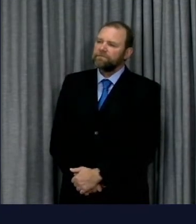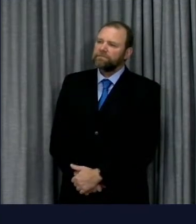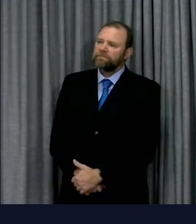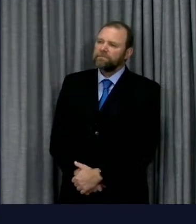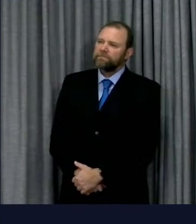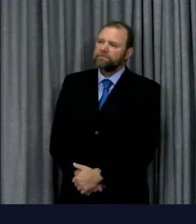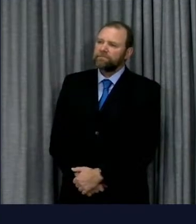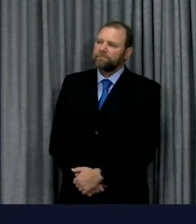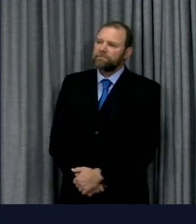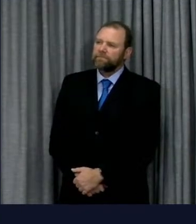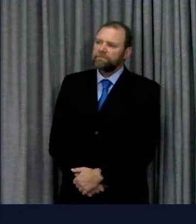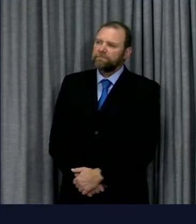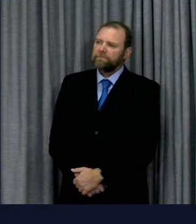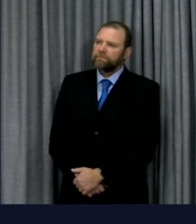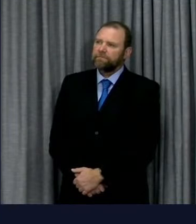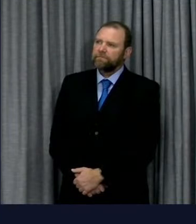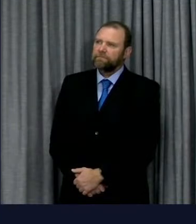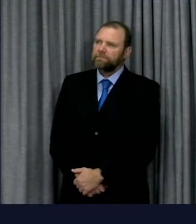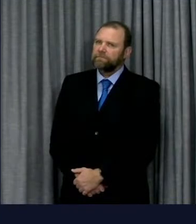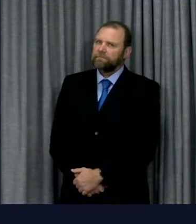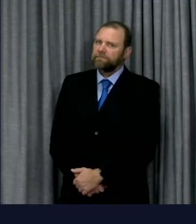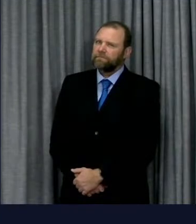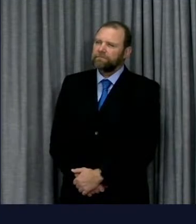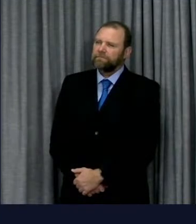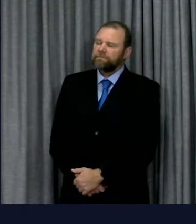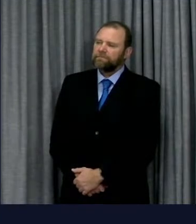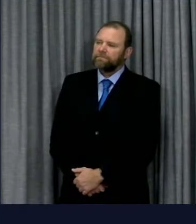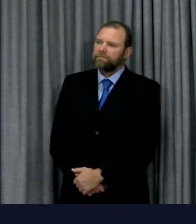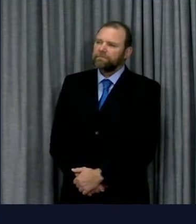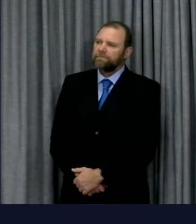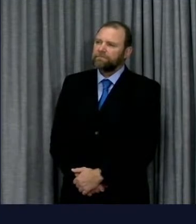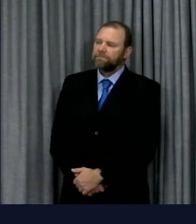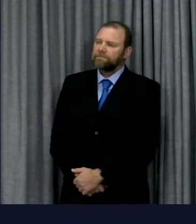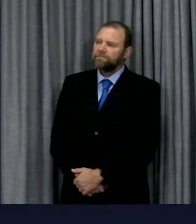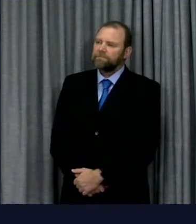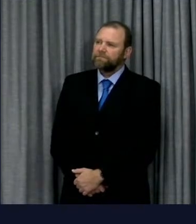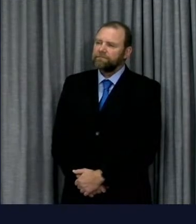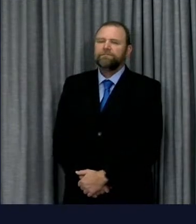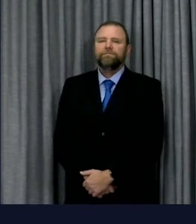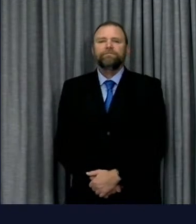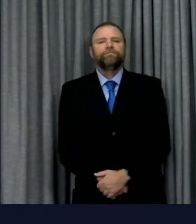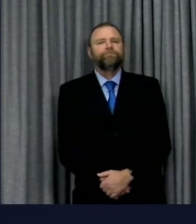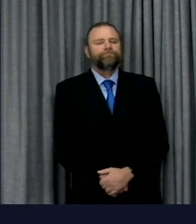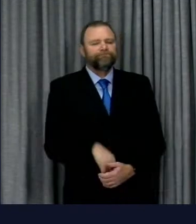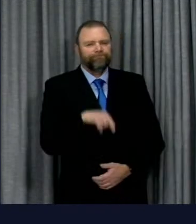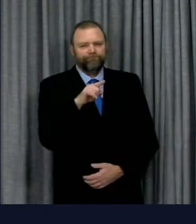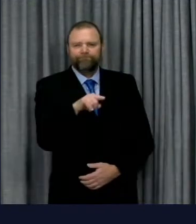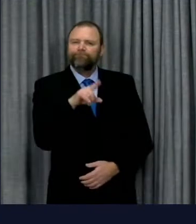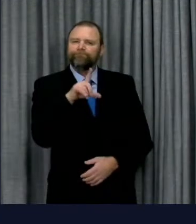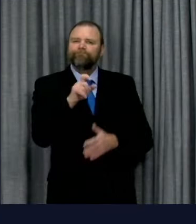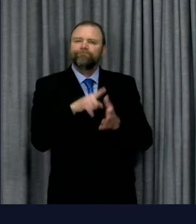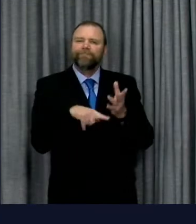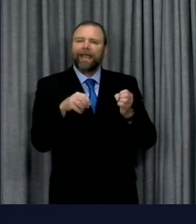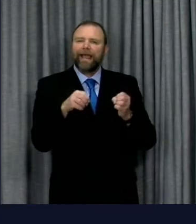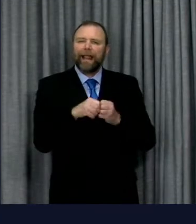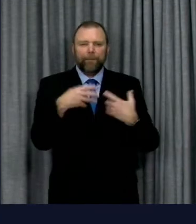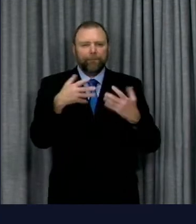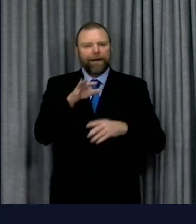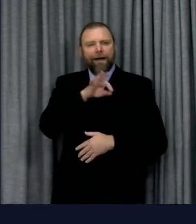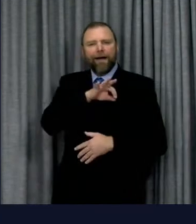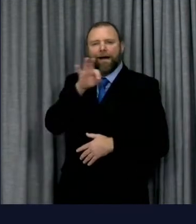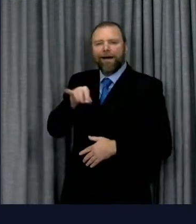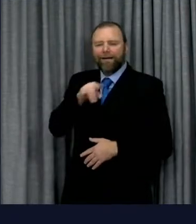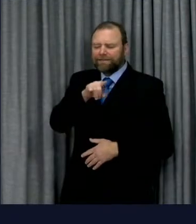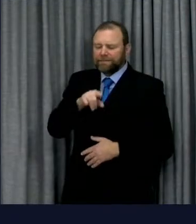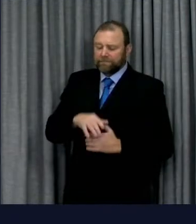ychybu yr gwasanaeth iechyd genedlaethol. Caleb asking me whether I thought we would be